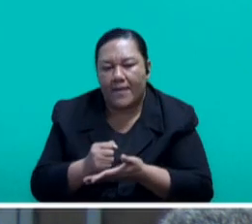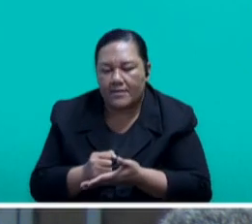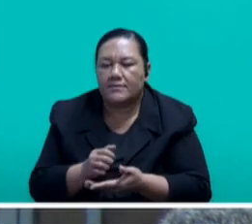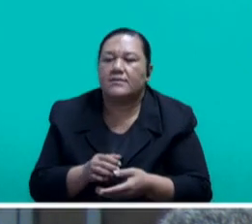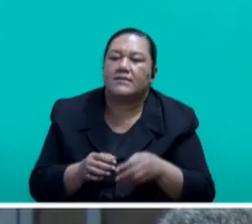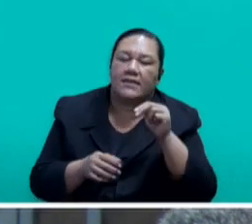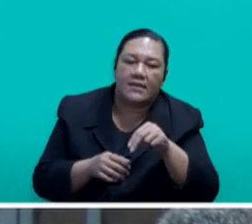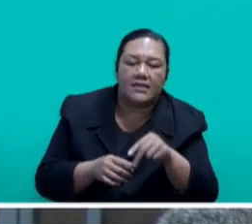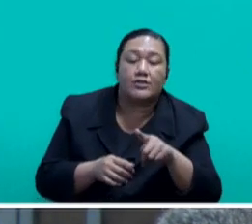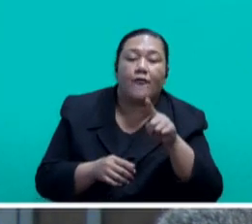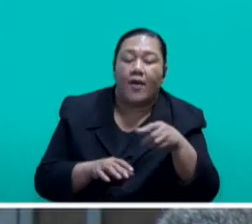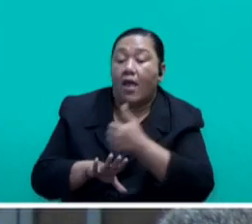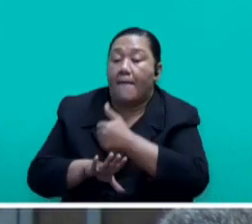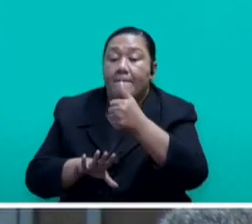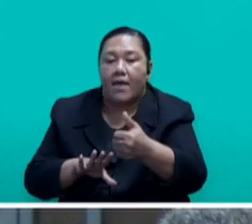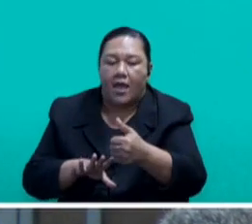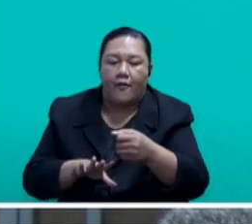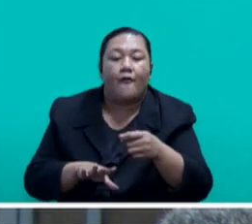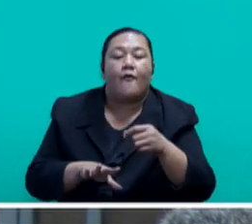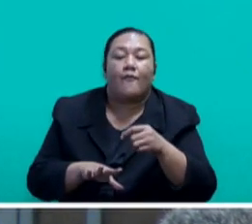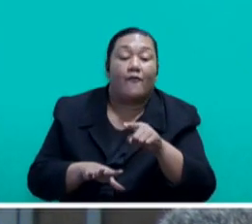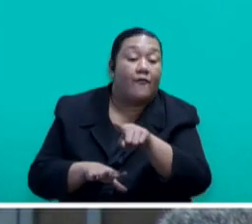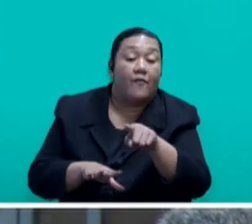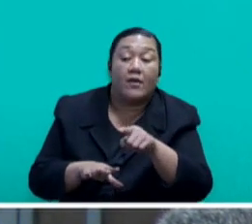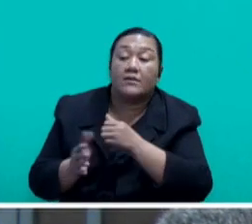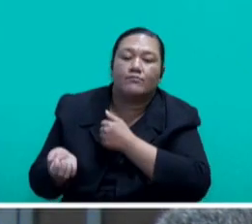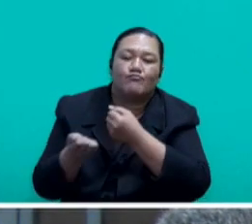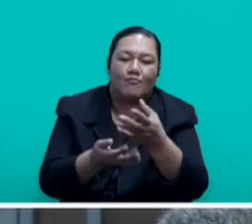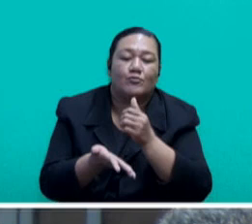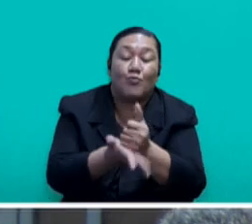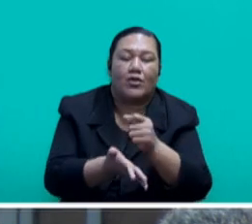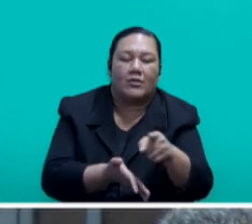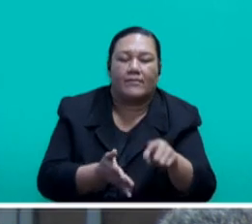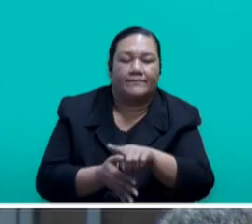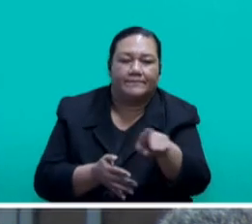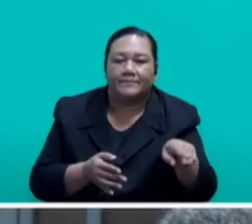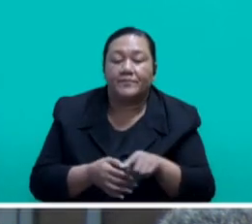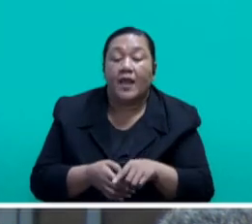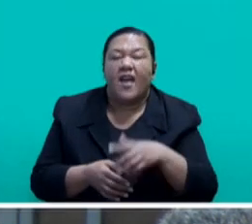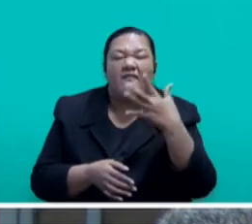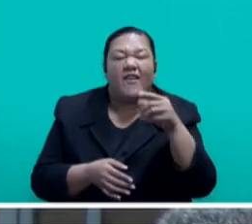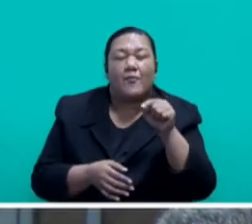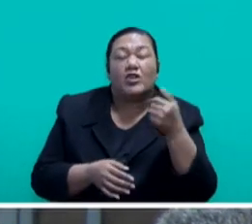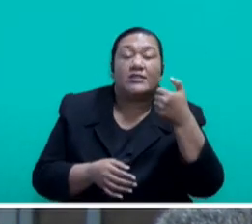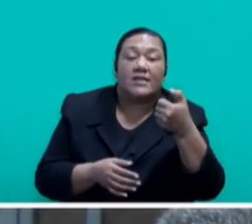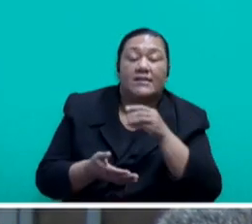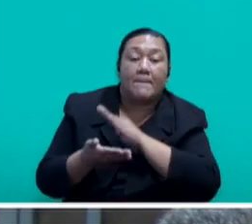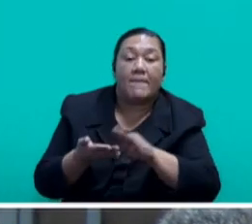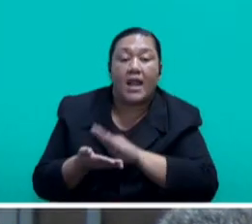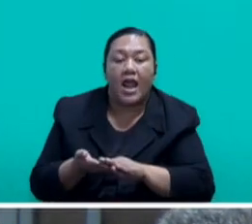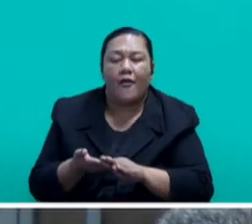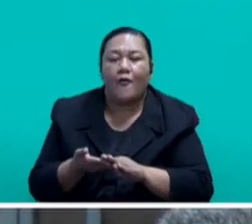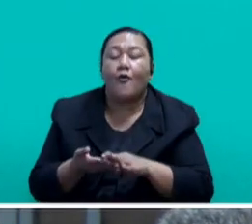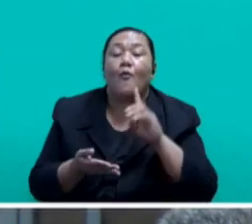Fijians. In the last 3 years, the government has invested about 5.6 million for over 230